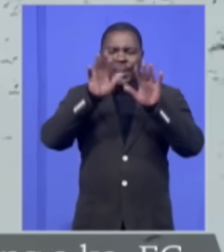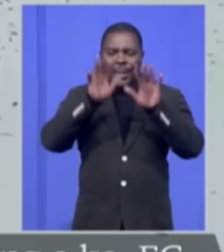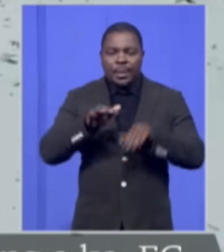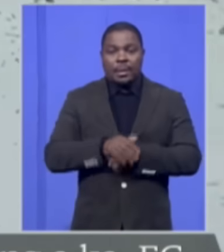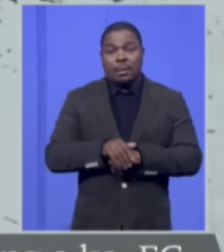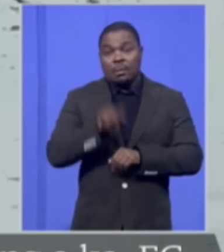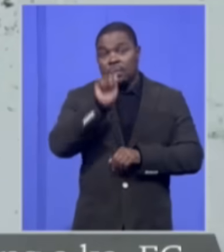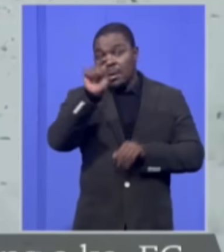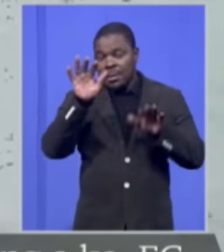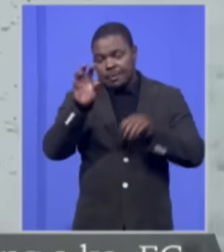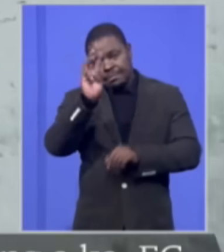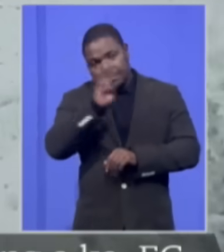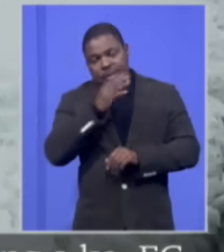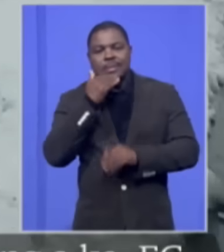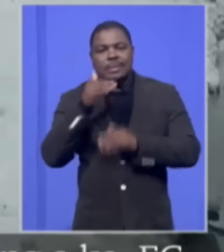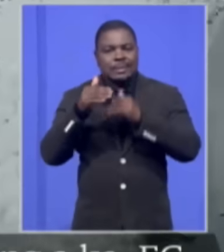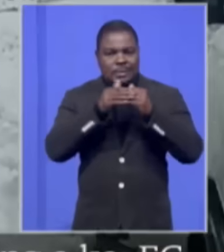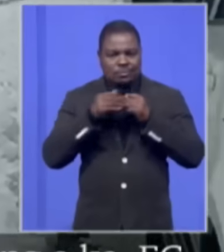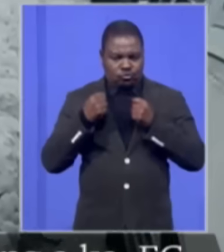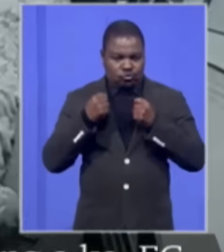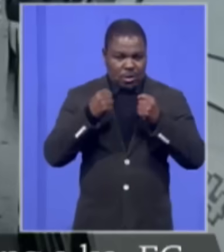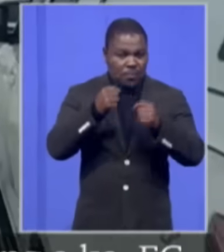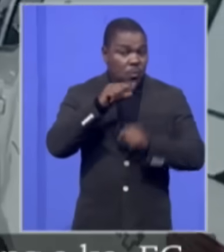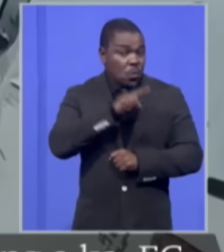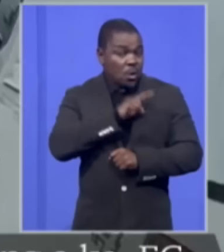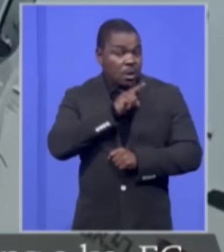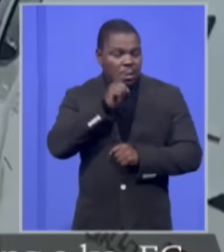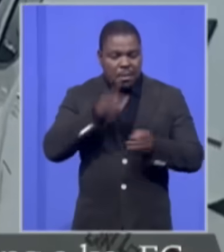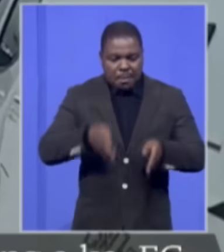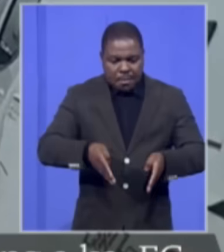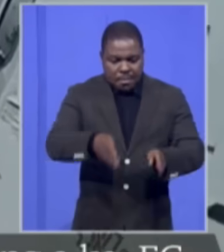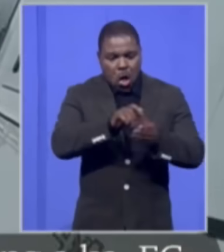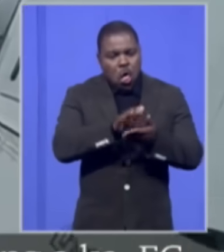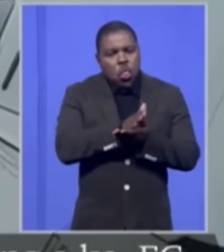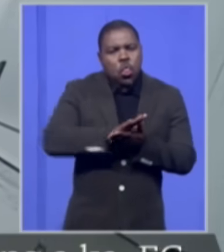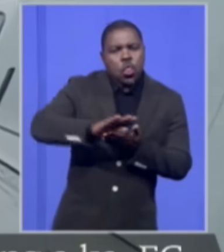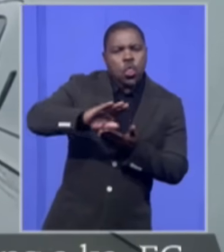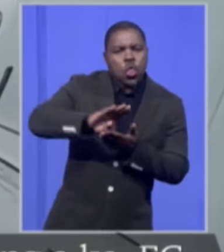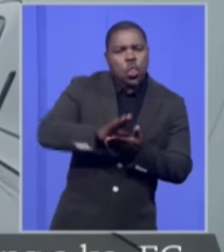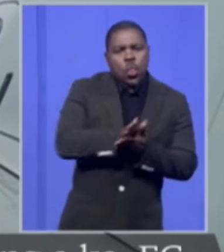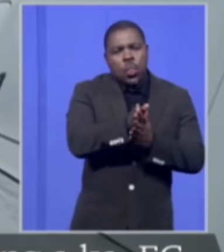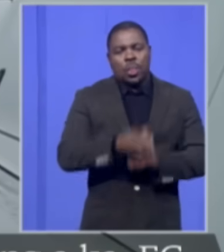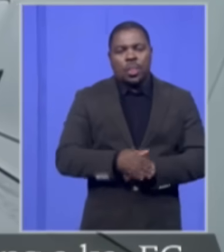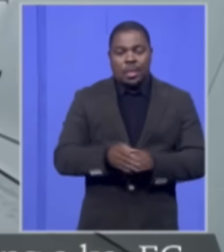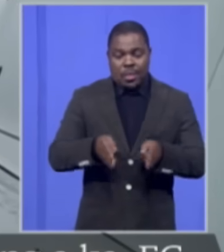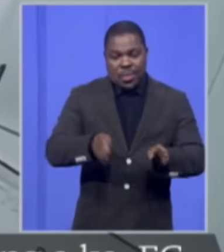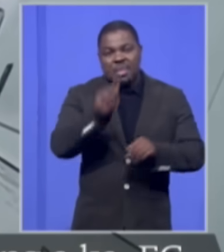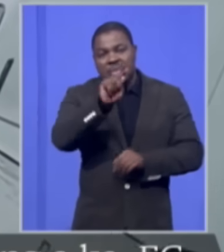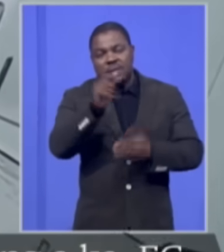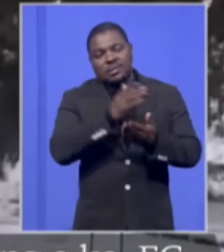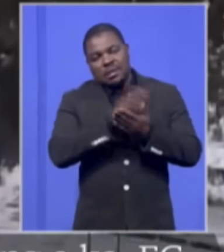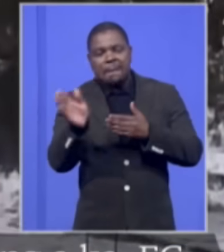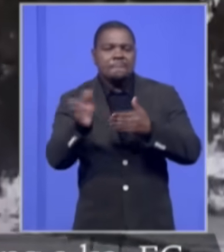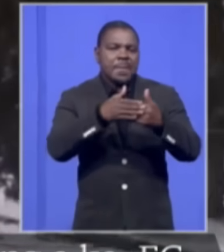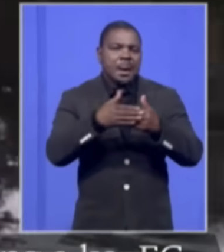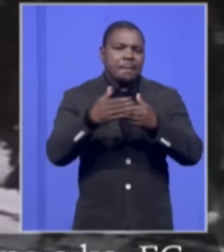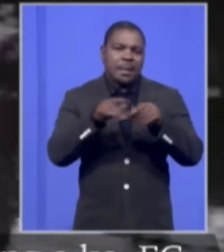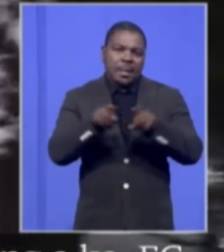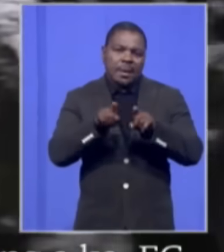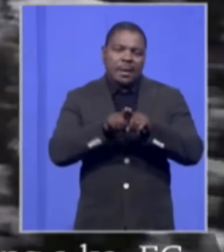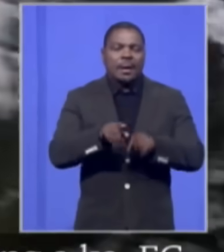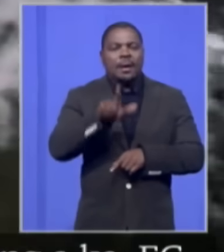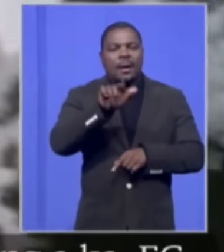lemošitšwe gore ba ele hloko ge ba otlela ka ge mebila e mentši e thelela. Ditsela di sa tswaletšwe ka mafelong a bjalo ka